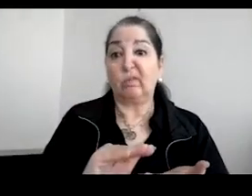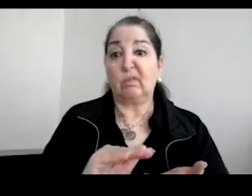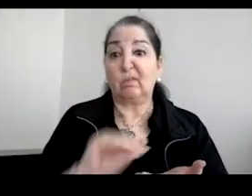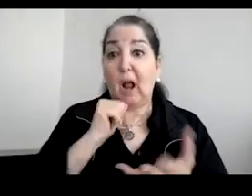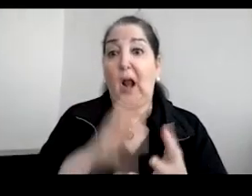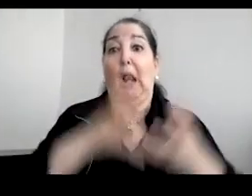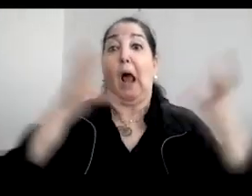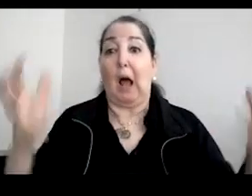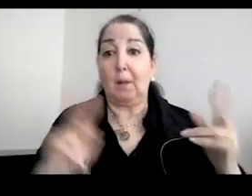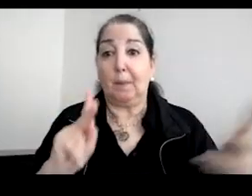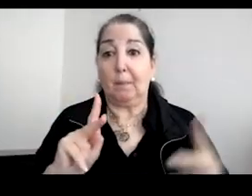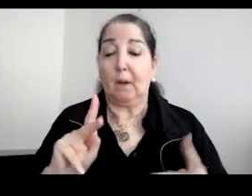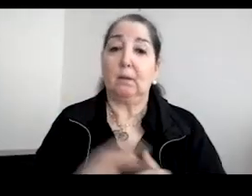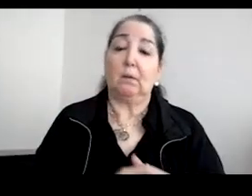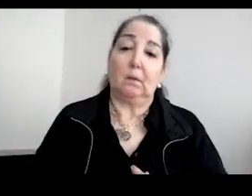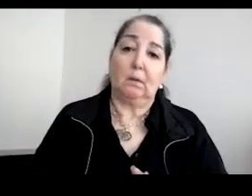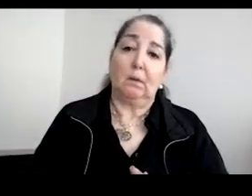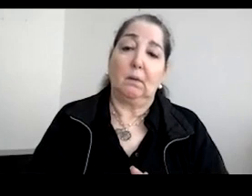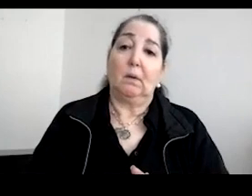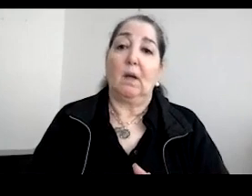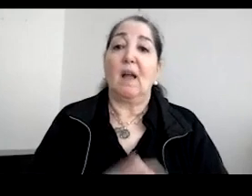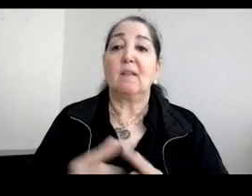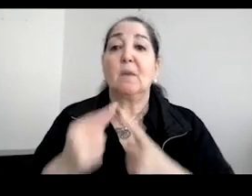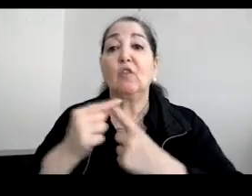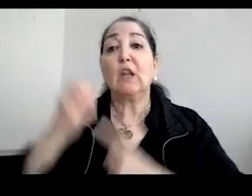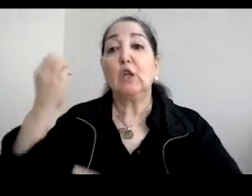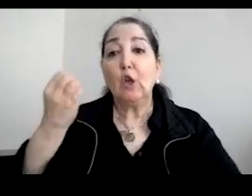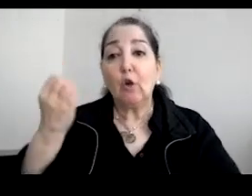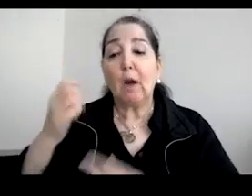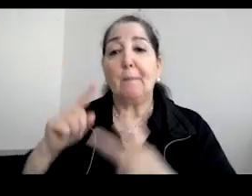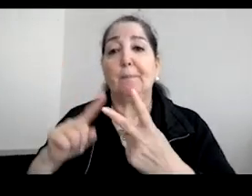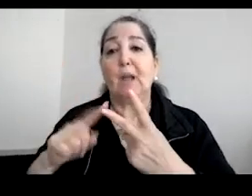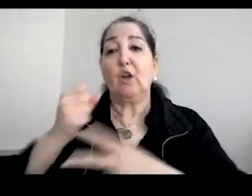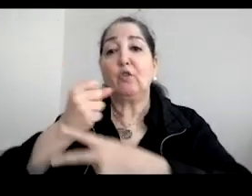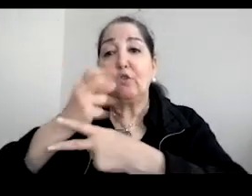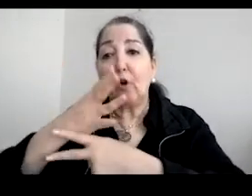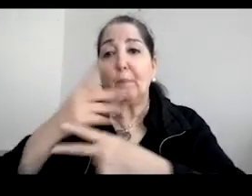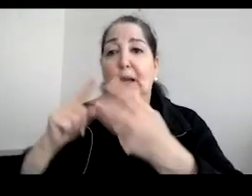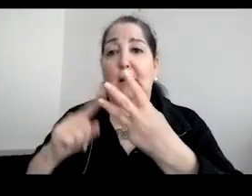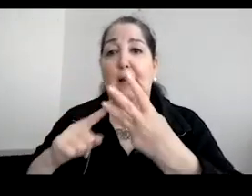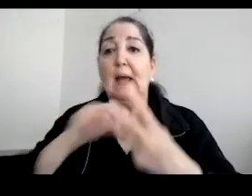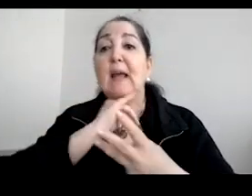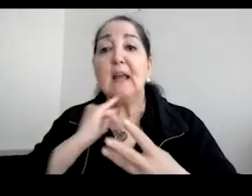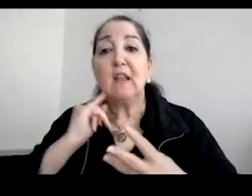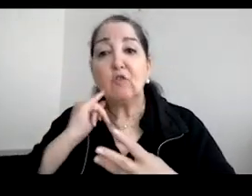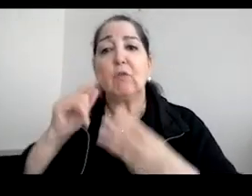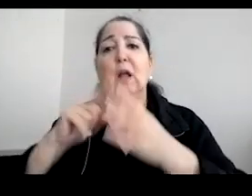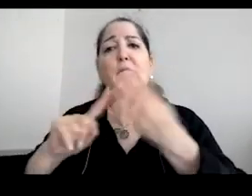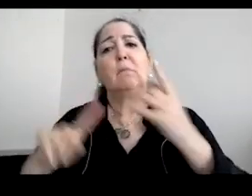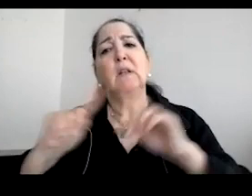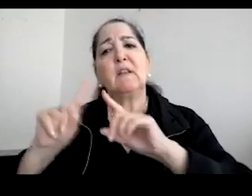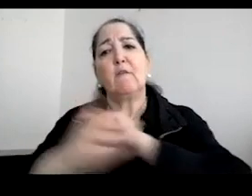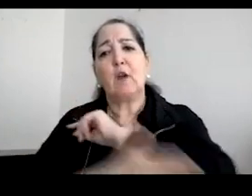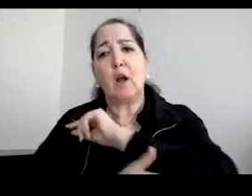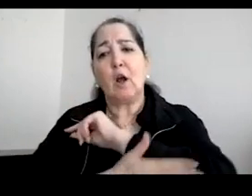economies. So a lot of other economies, especially in Europe, Germany, Israel, and some other countries have really focused much more on this sort